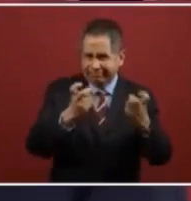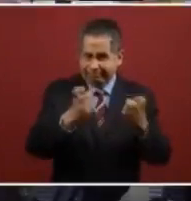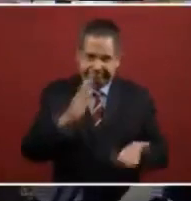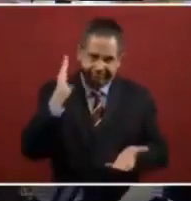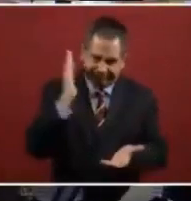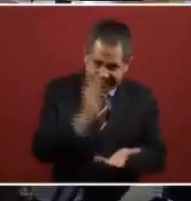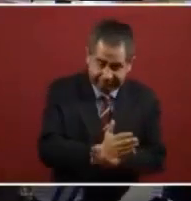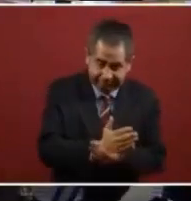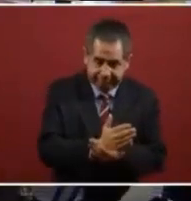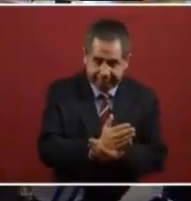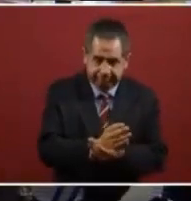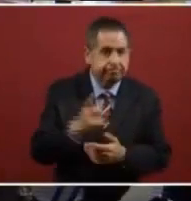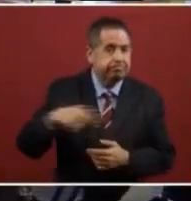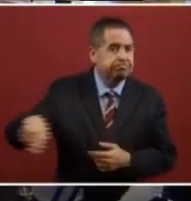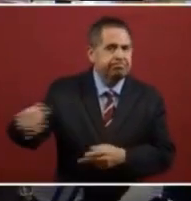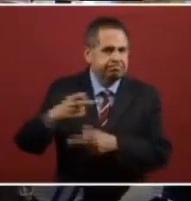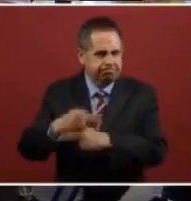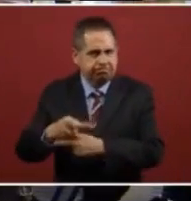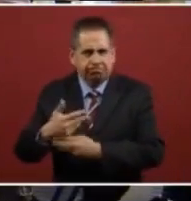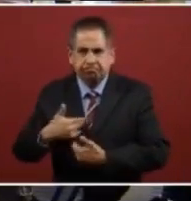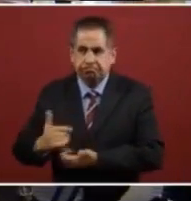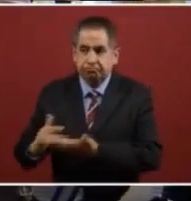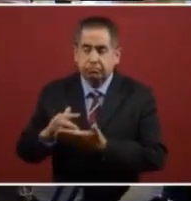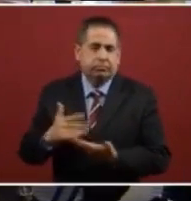the gas thievery,